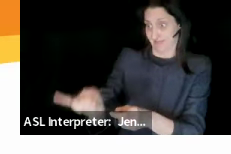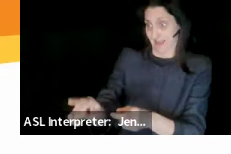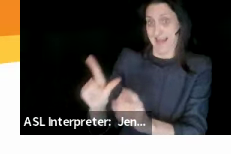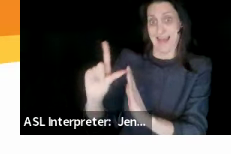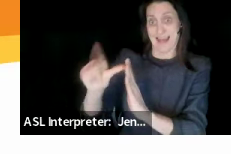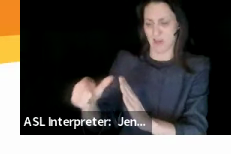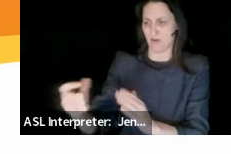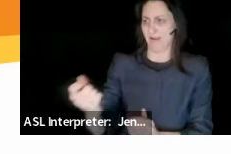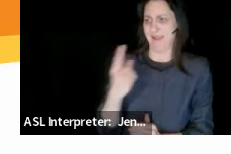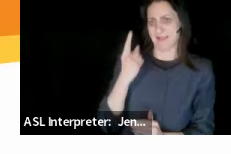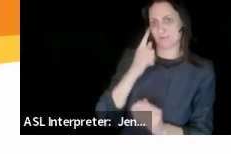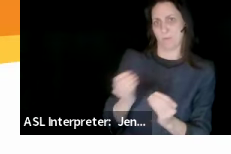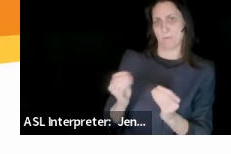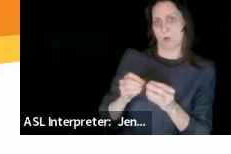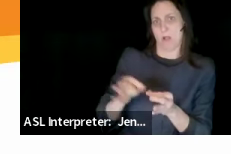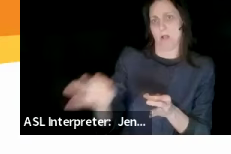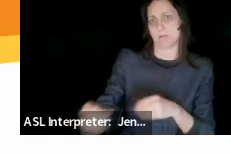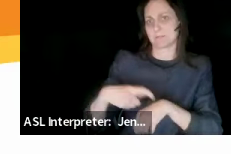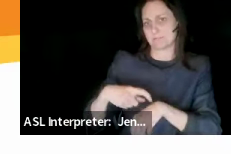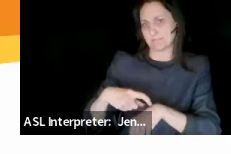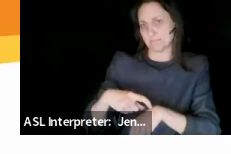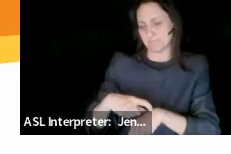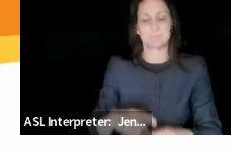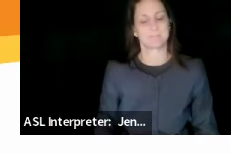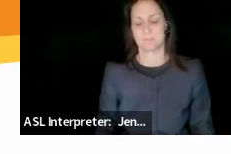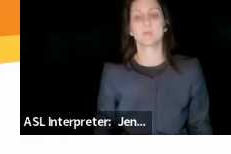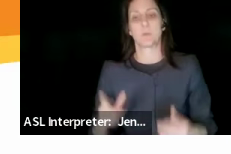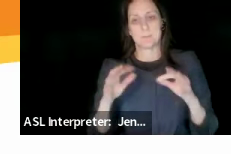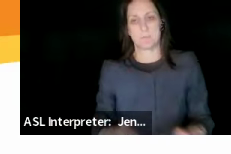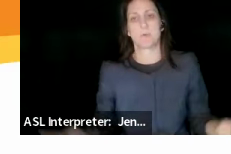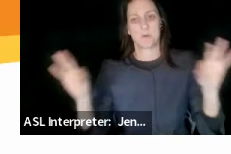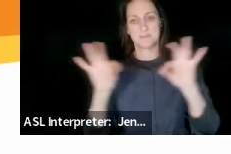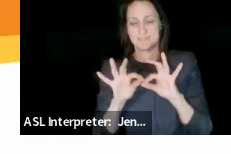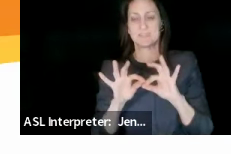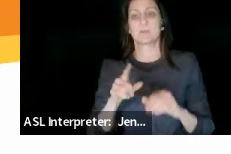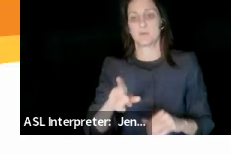of them come down to two things: timing and space. So either the funds weren't